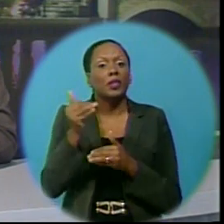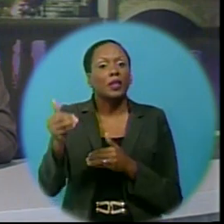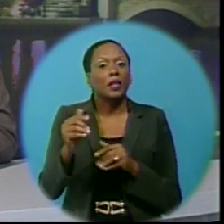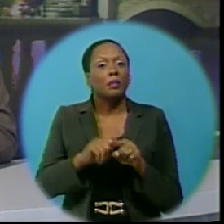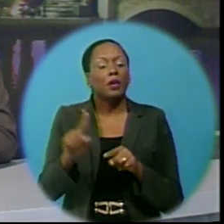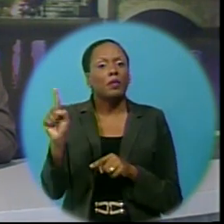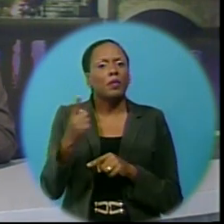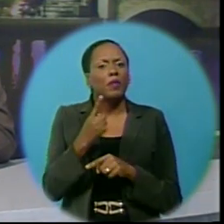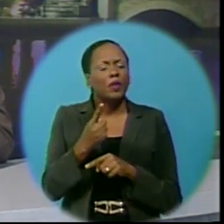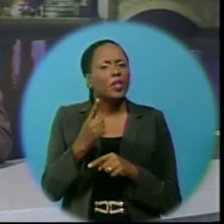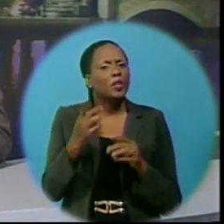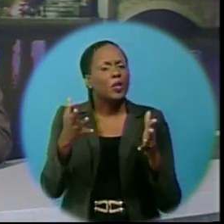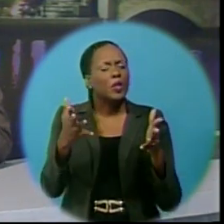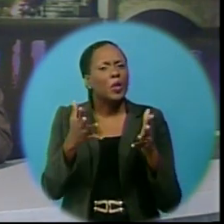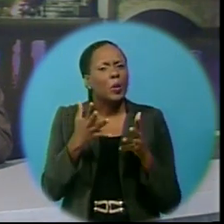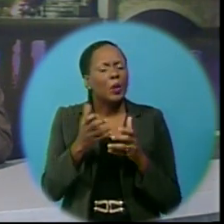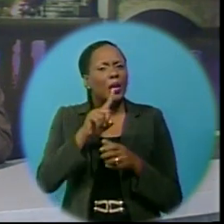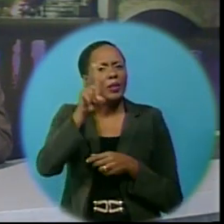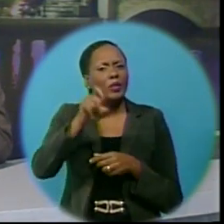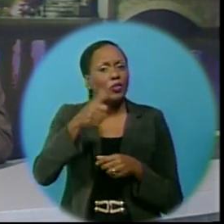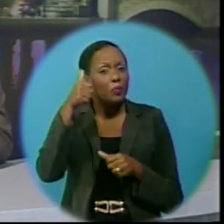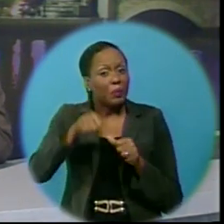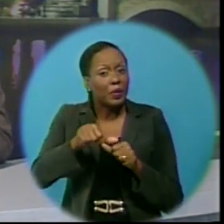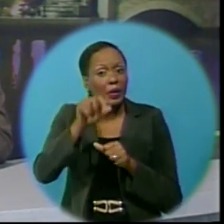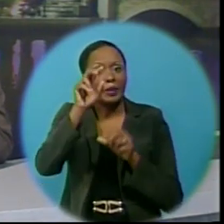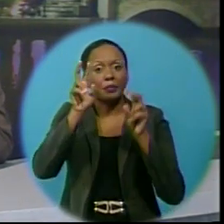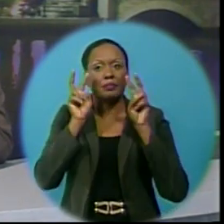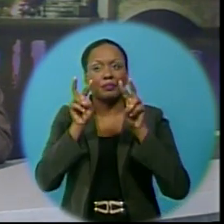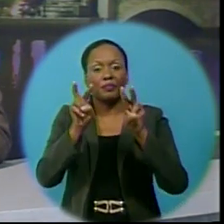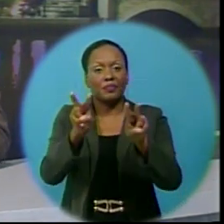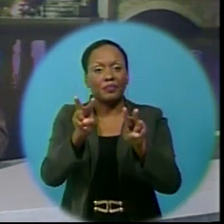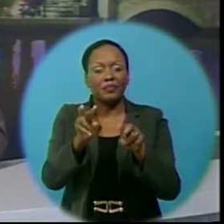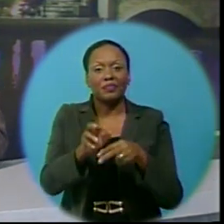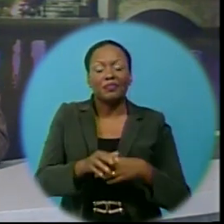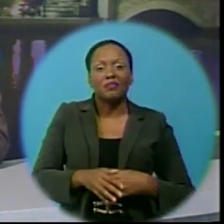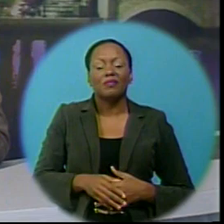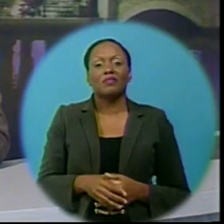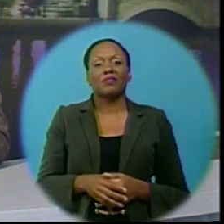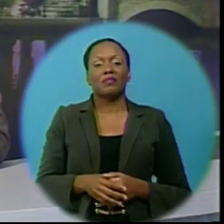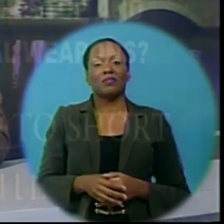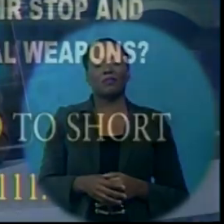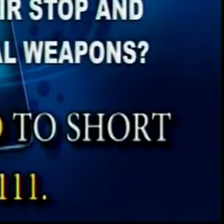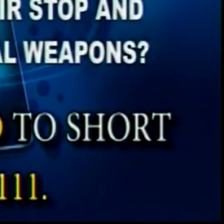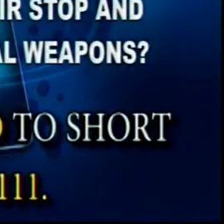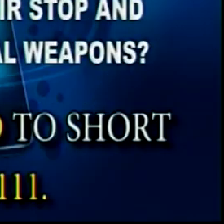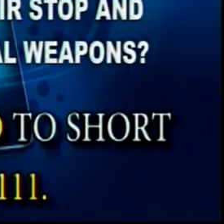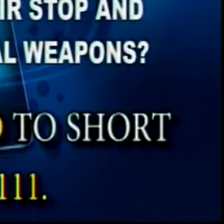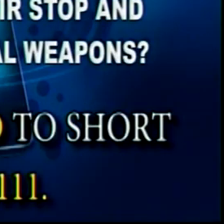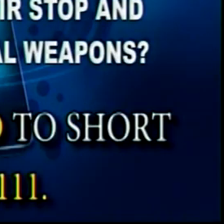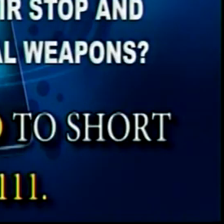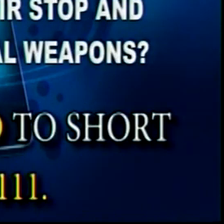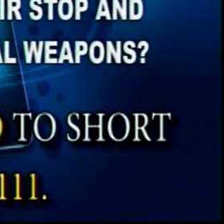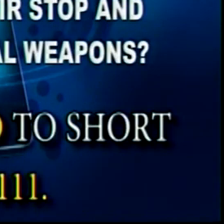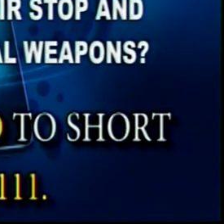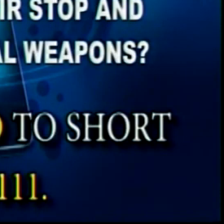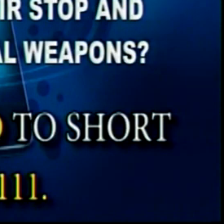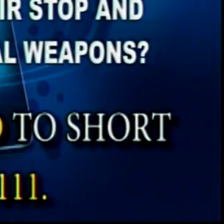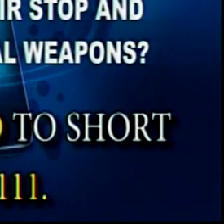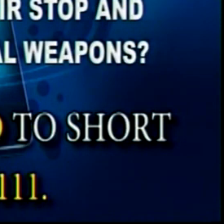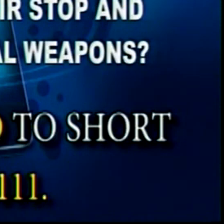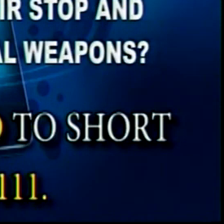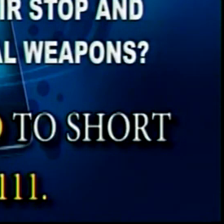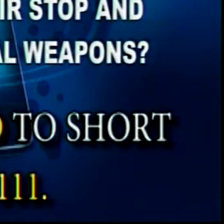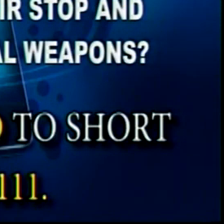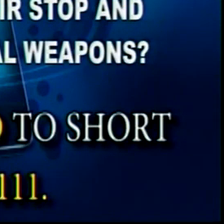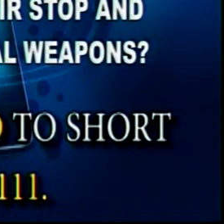making headlines across the region. But first, a reminder that we want to hear from you on the question: should the police reintroduce